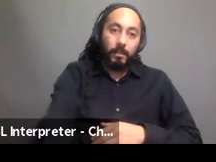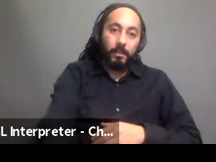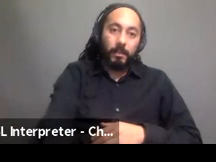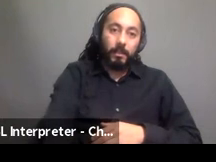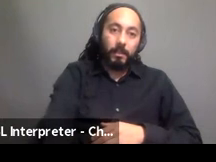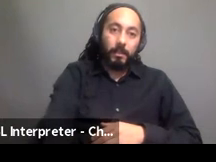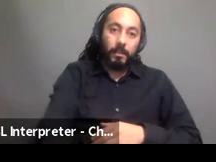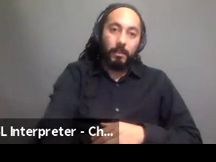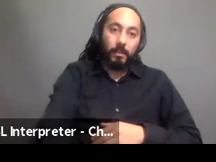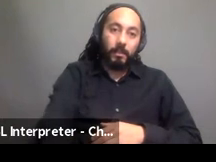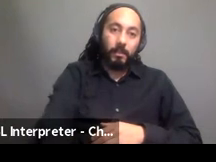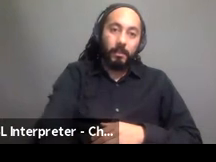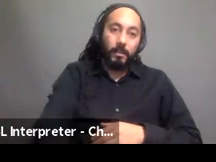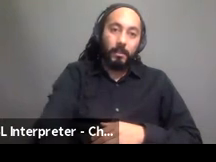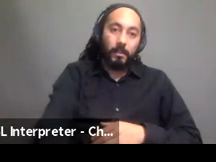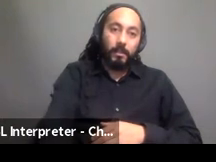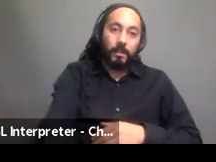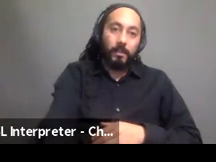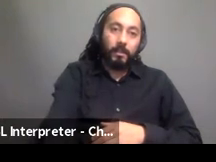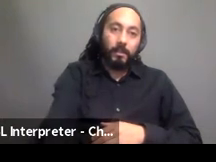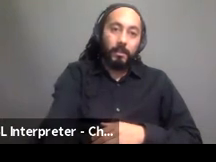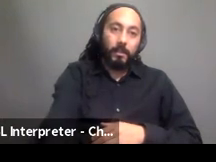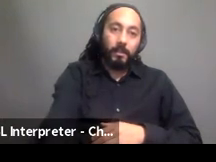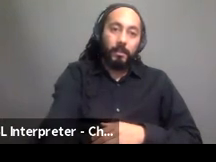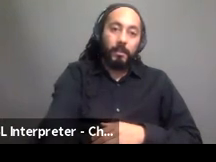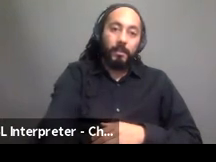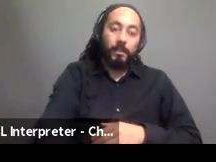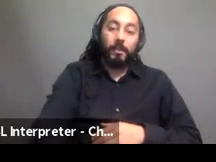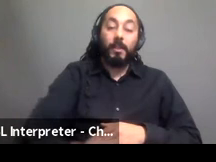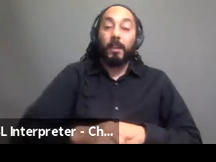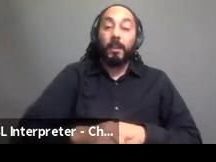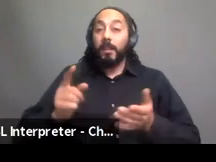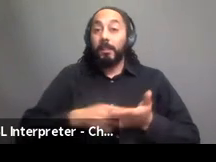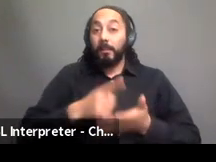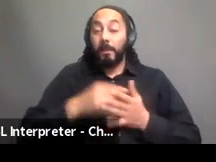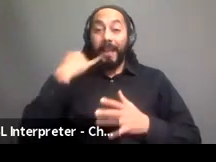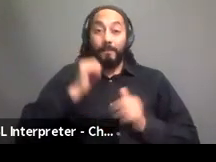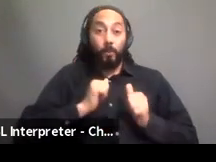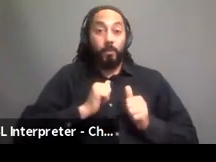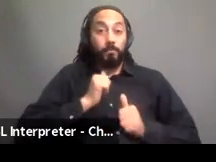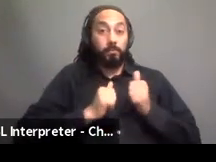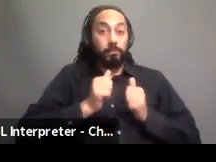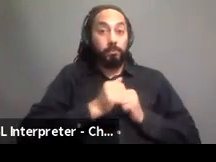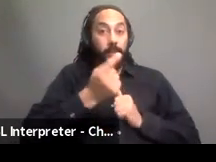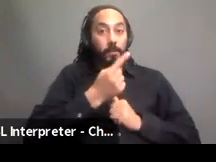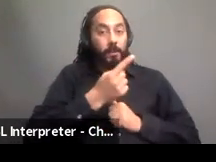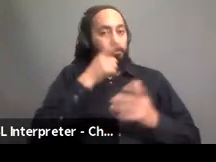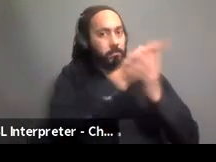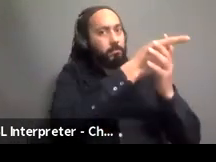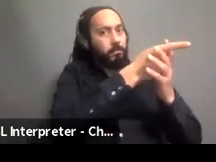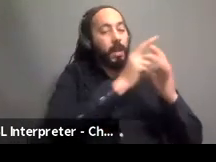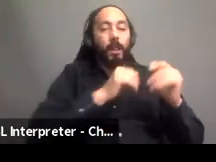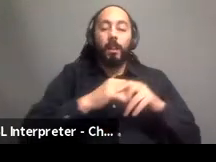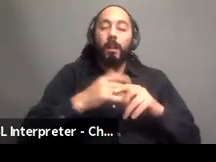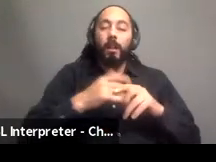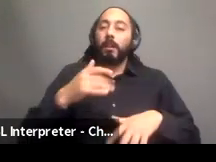Because studies do show, like, the more assertive you are with somebody, the less likely these things are to continue and to escalate so much. So